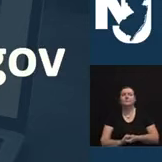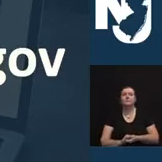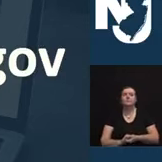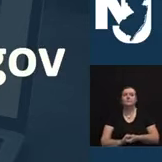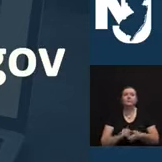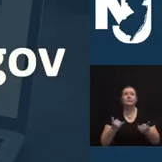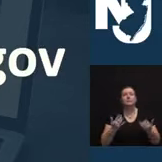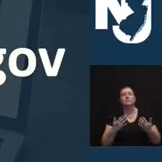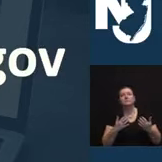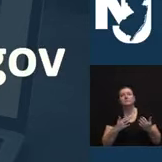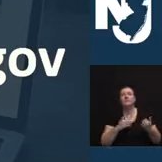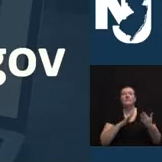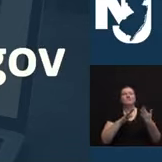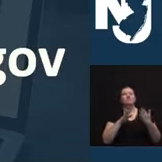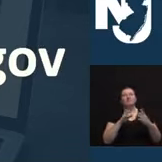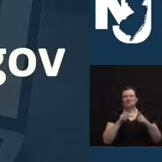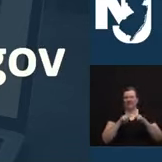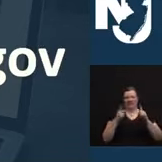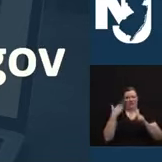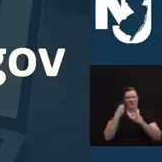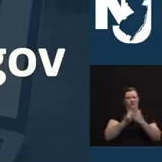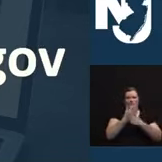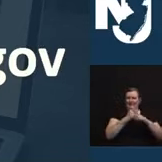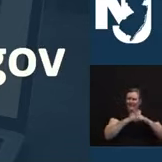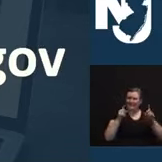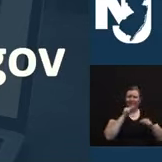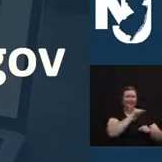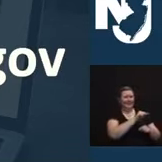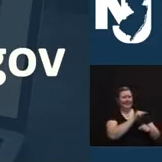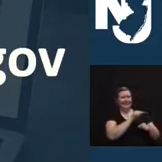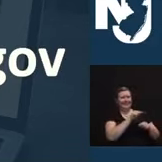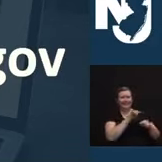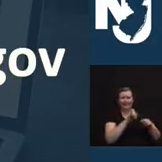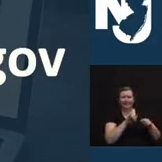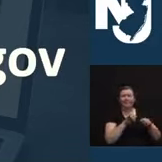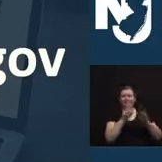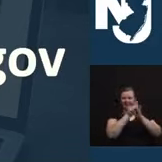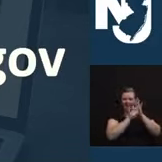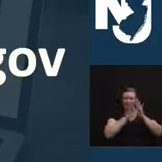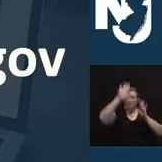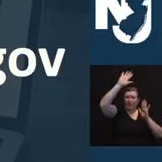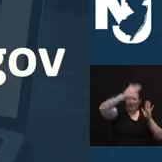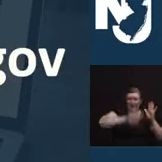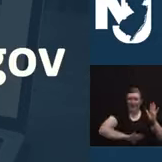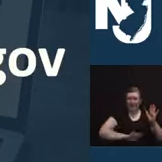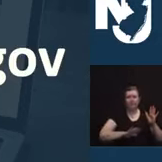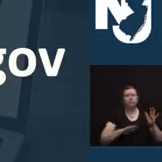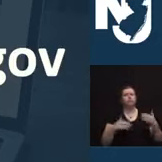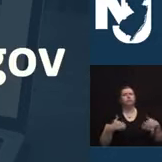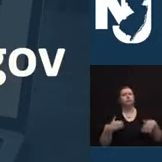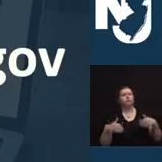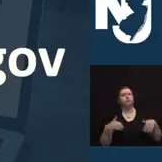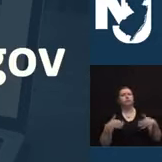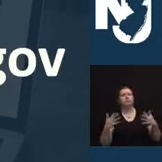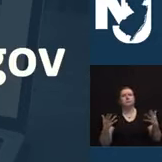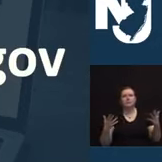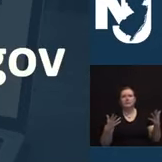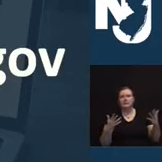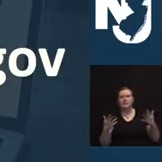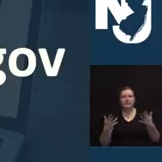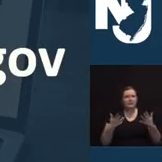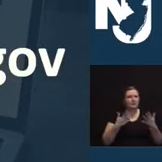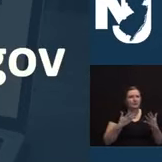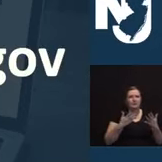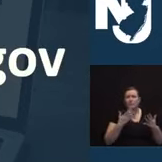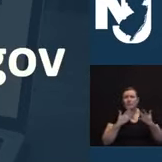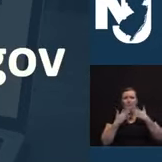drastic action statewide to mitigate uncontrolled statewide spread in the face of scarce testing resources and